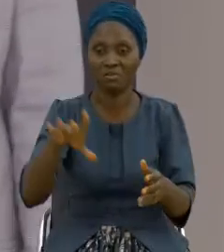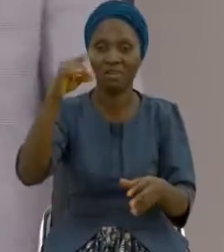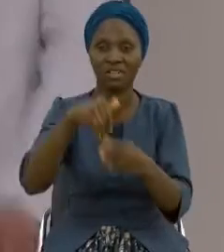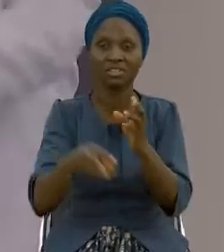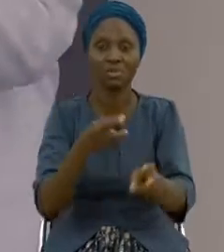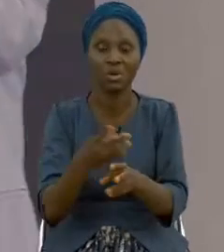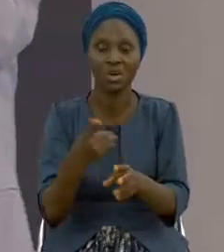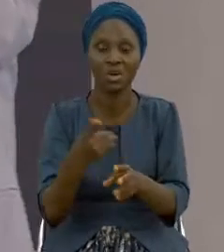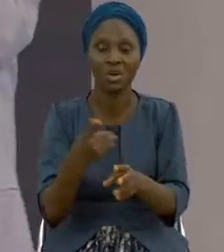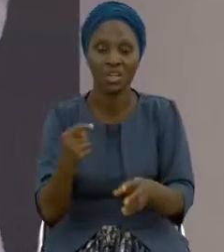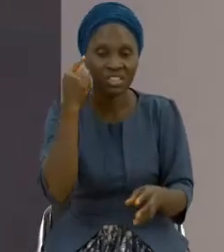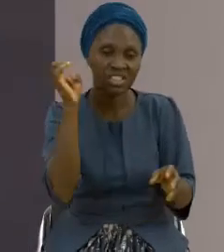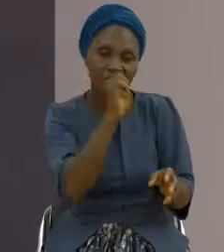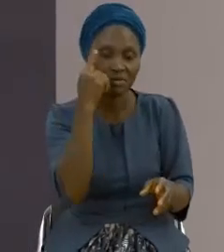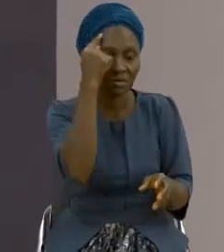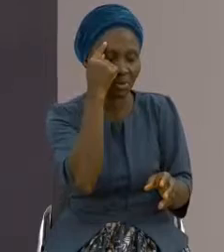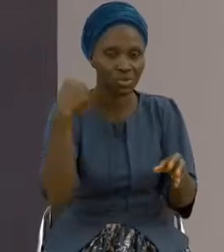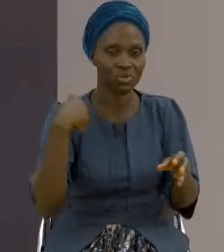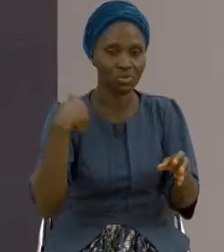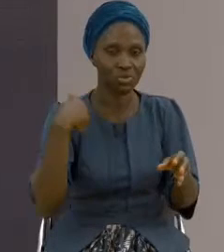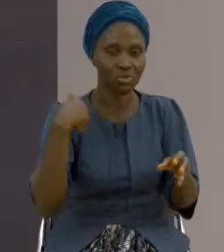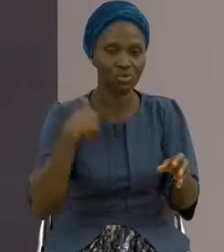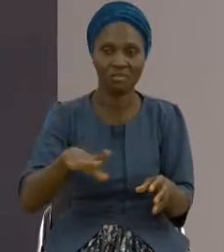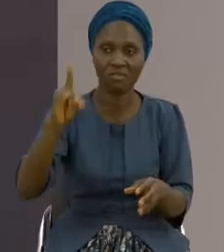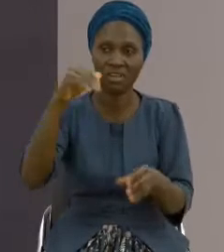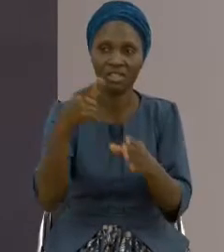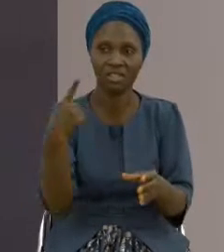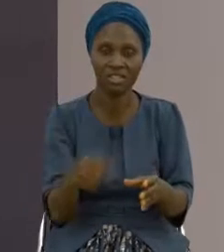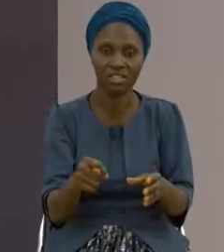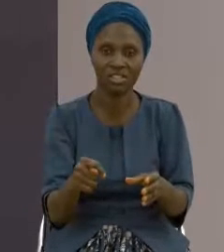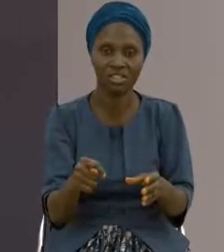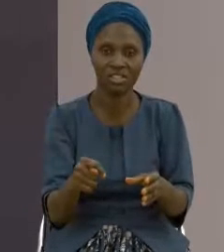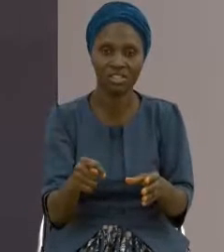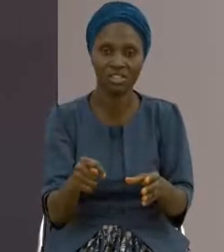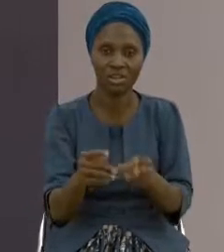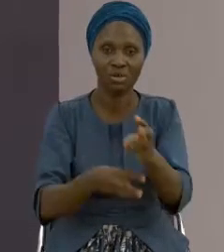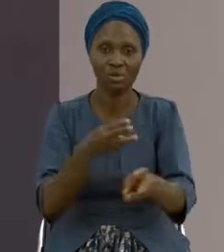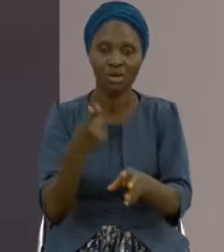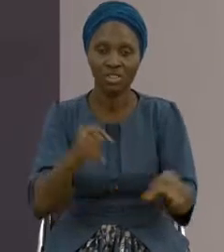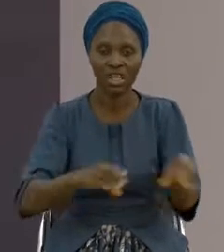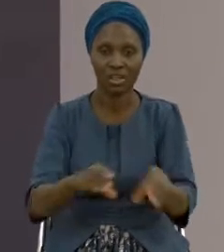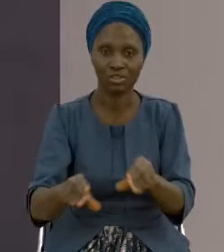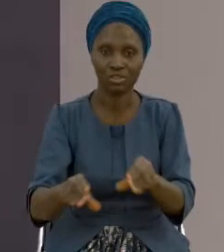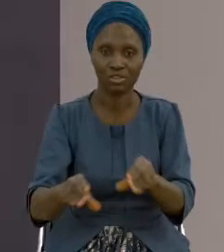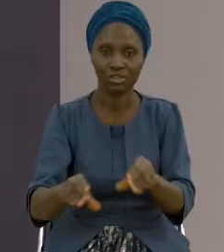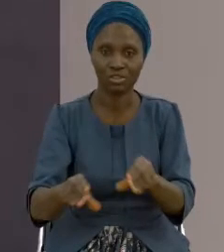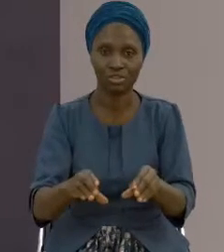the world, the action, the retarding action,